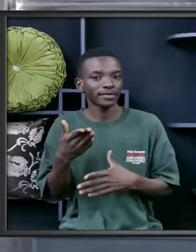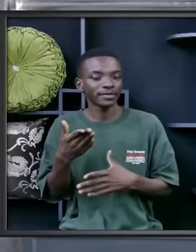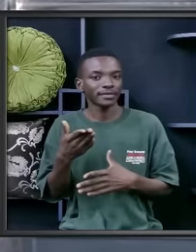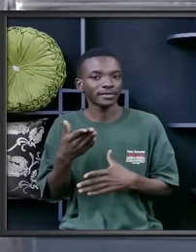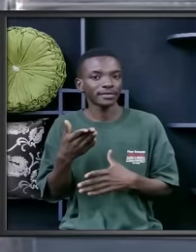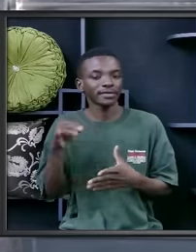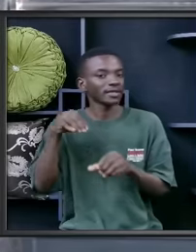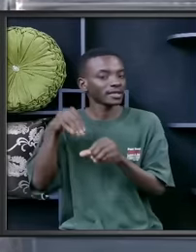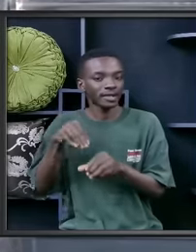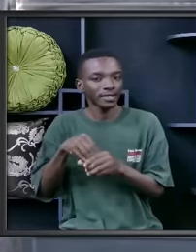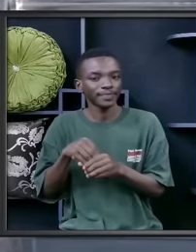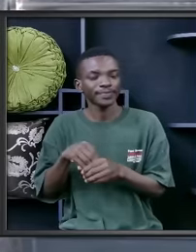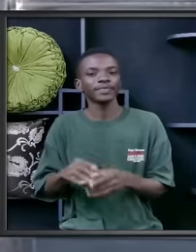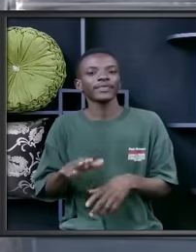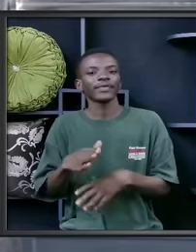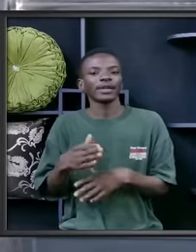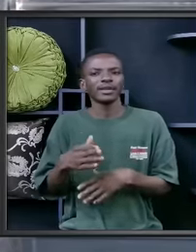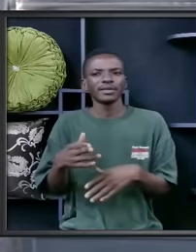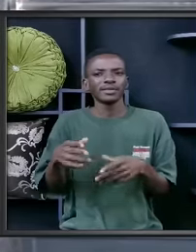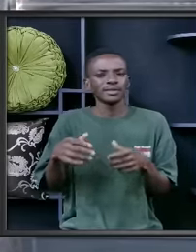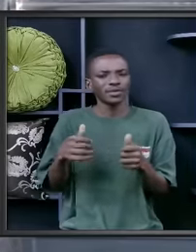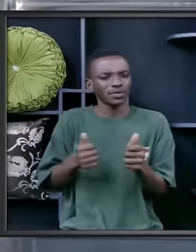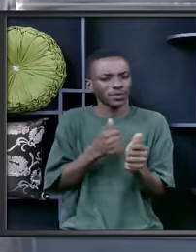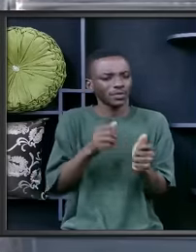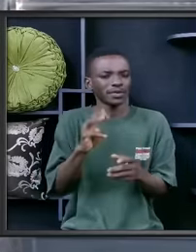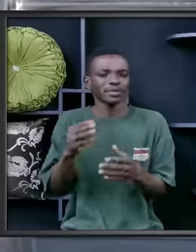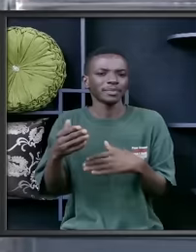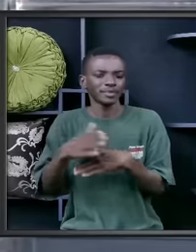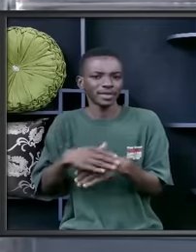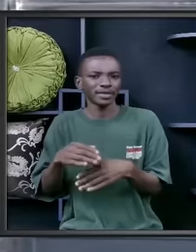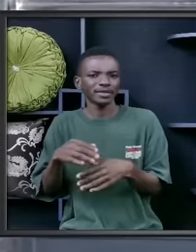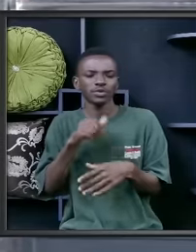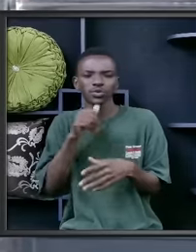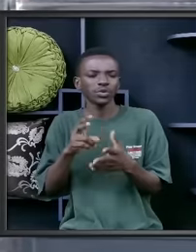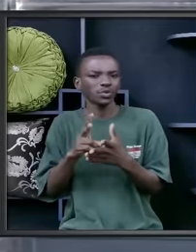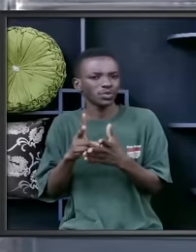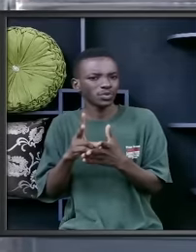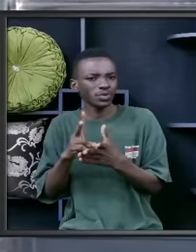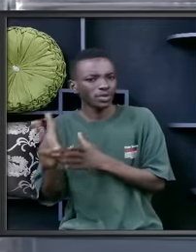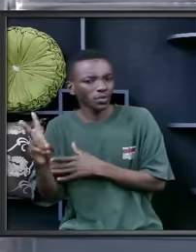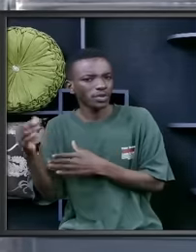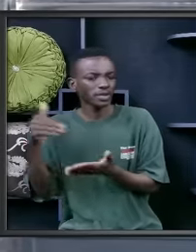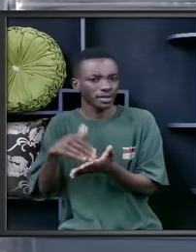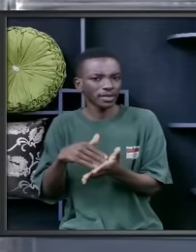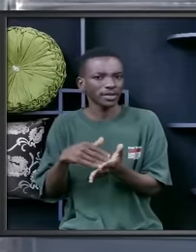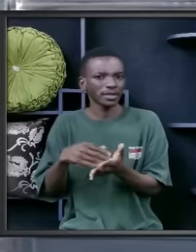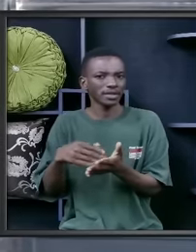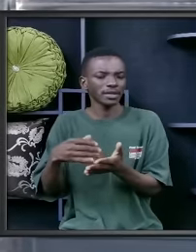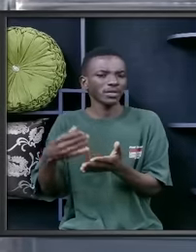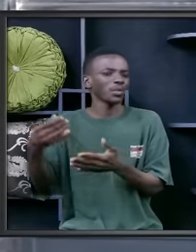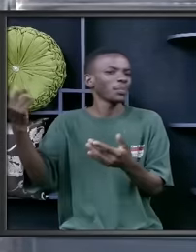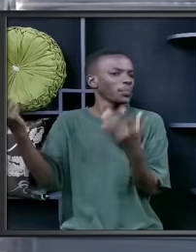dey inside. So now I can't follow him. He not reach 2 weeks where that one happen. He can't design me